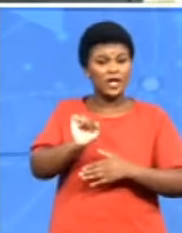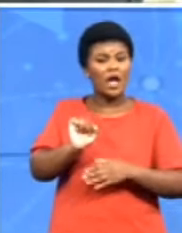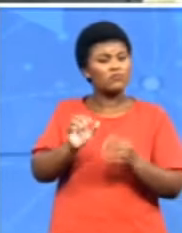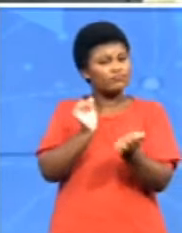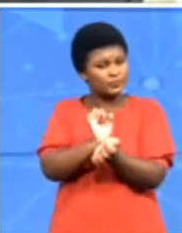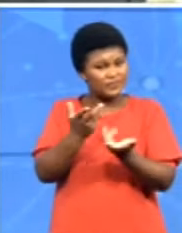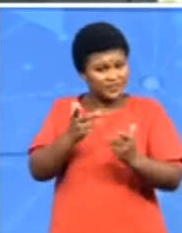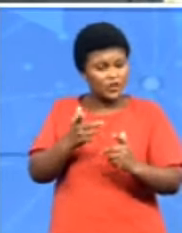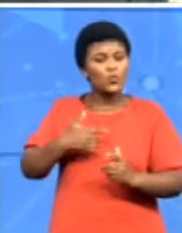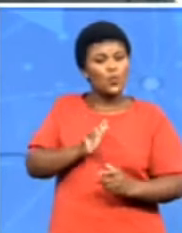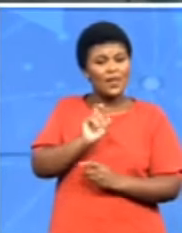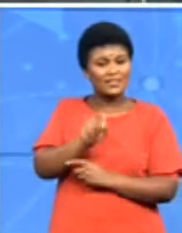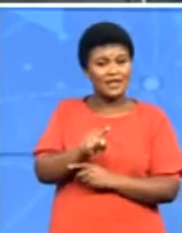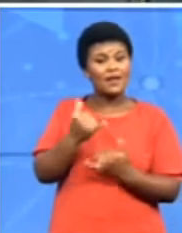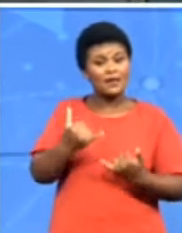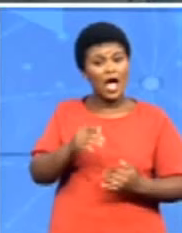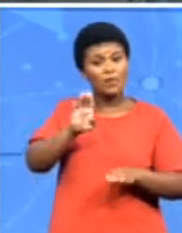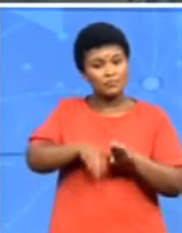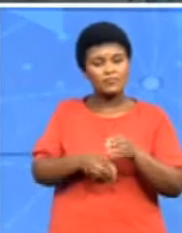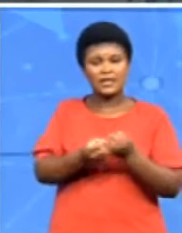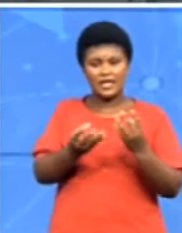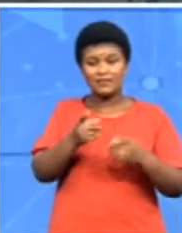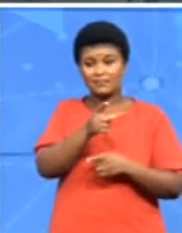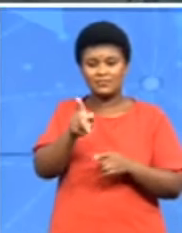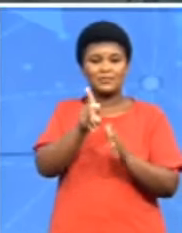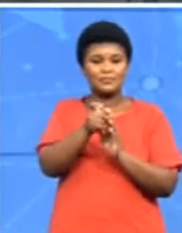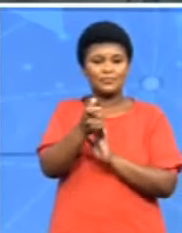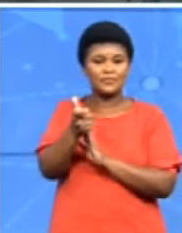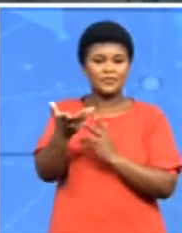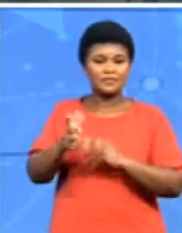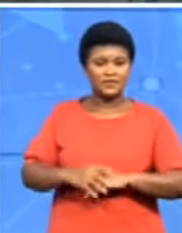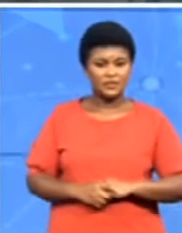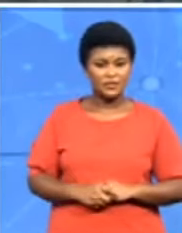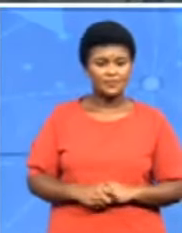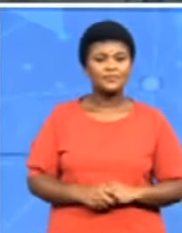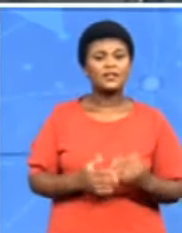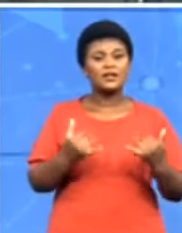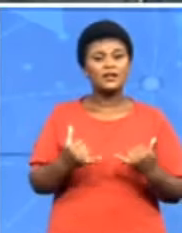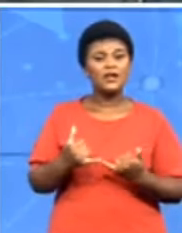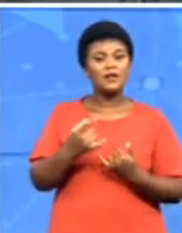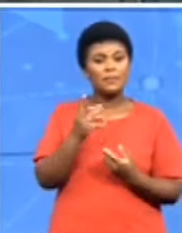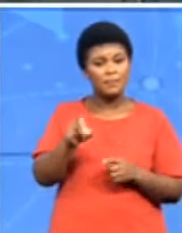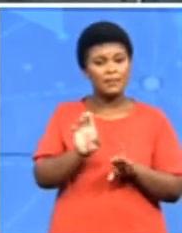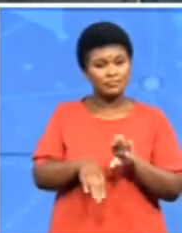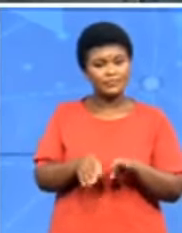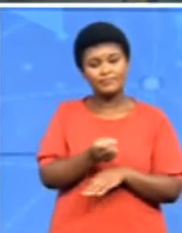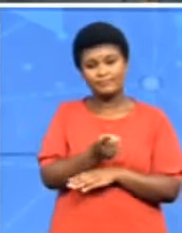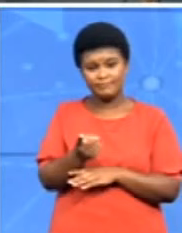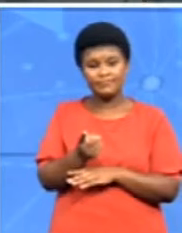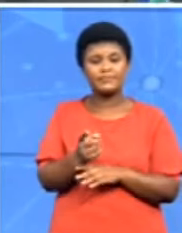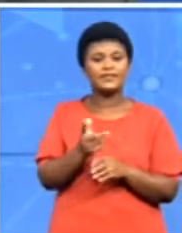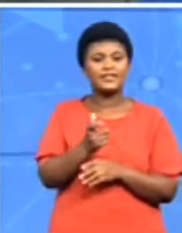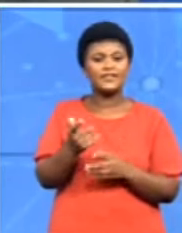and we indeed justice delayed is justice denied. So you would want to have a closure here. This area of